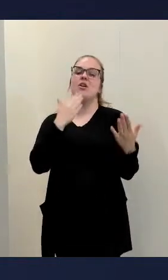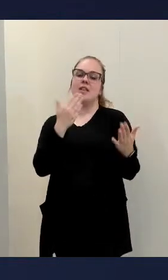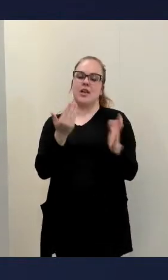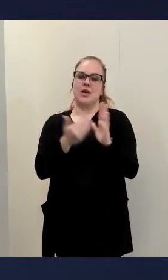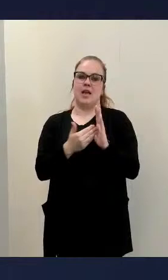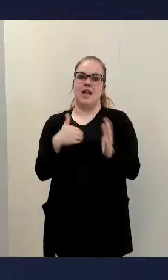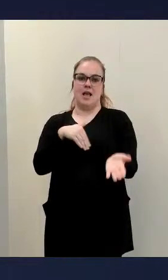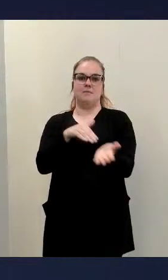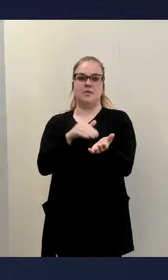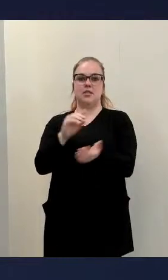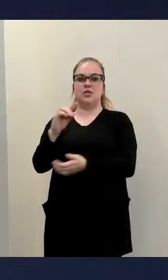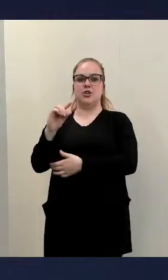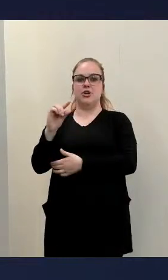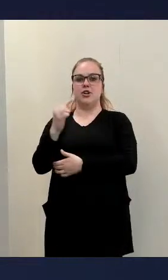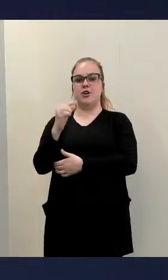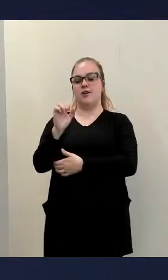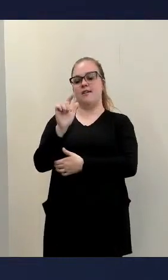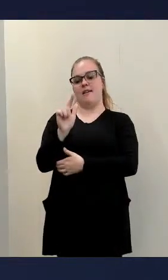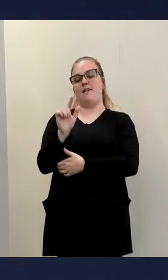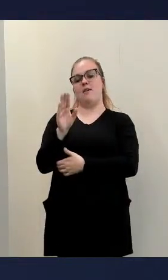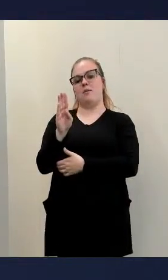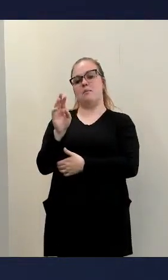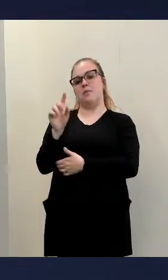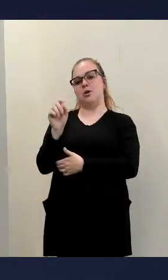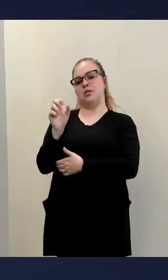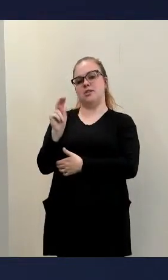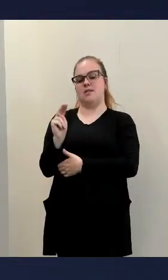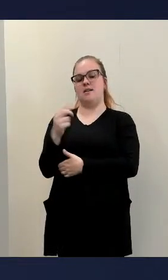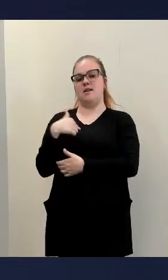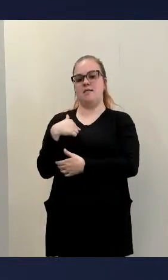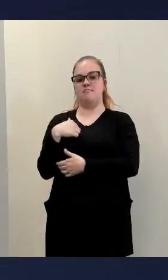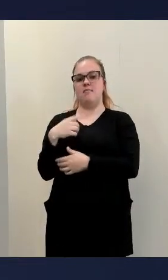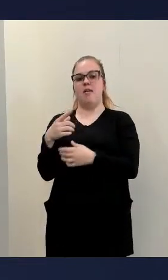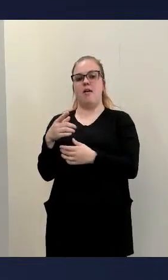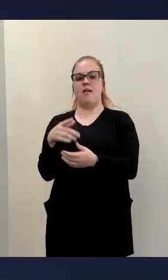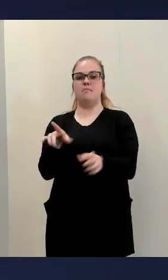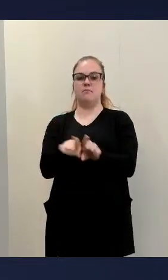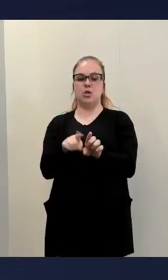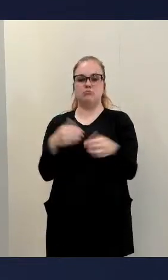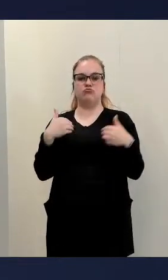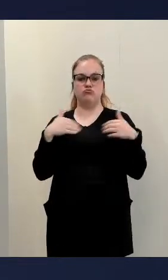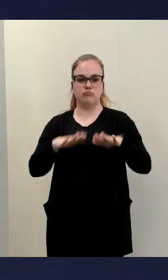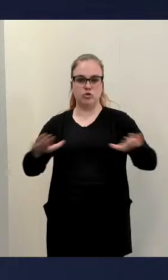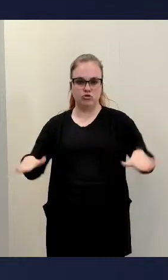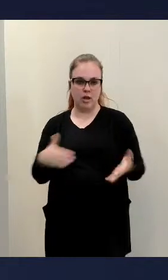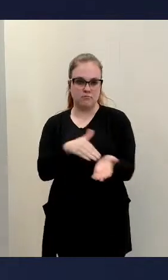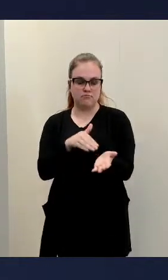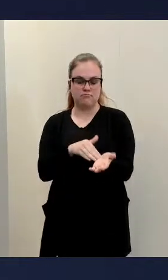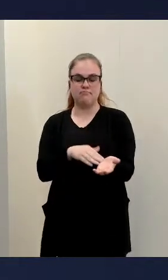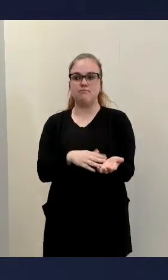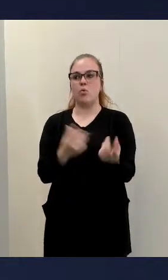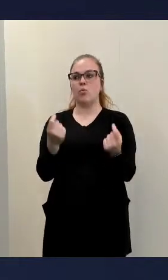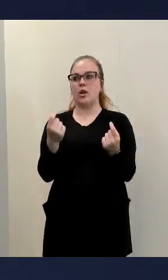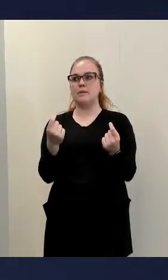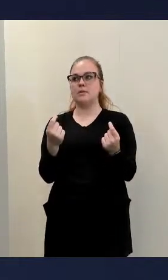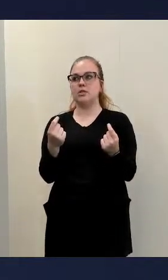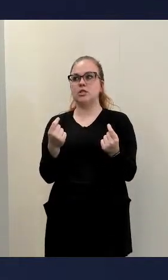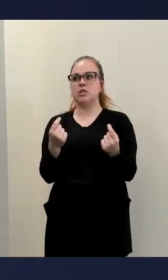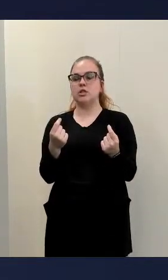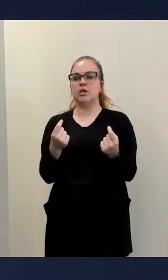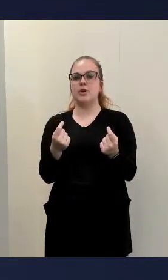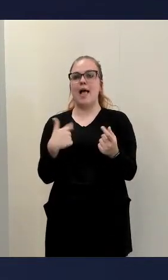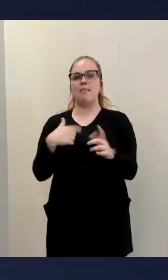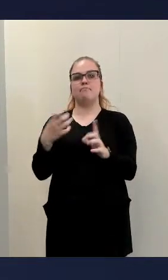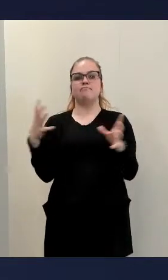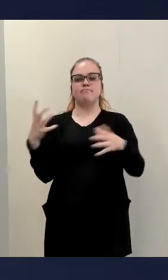I'm Dr. Gail Burstein. I'm the Erie County Department of Health Commissioner, and I'm a pediatrician. And what I'm going to do today is going to frame, what's in